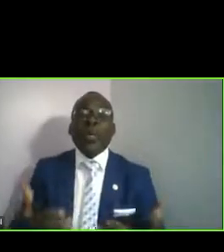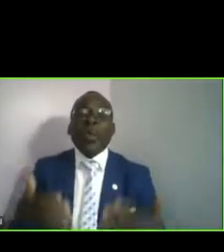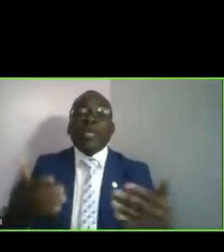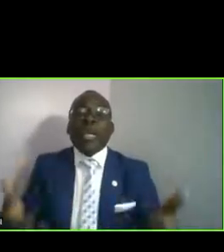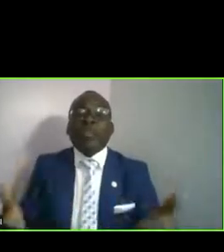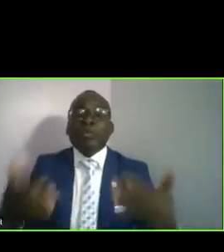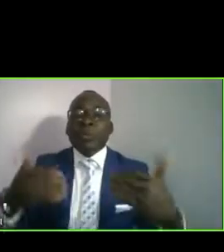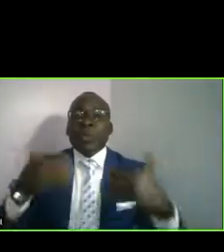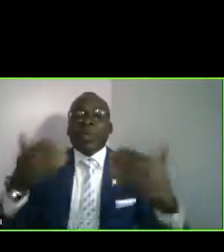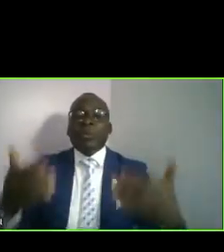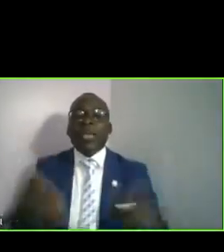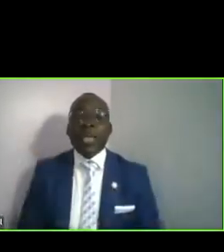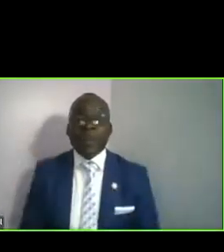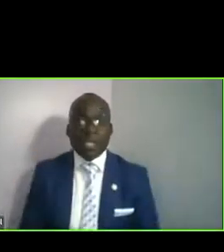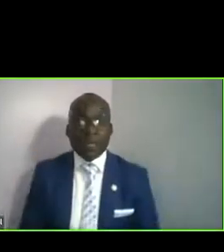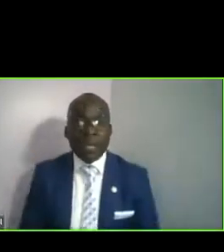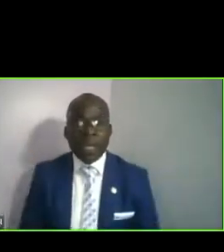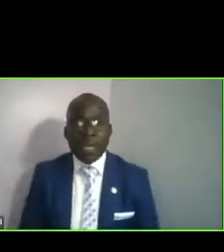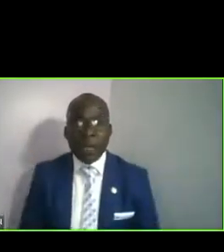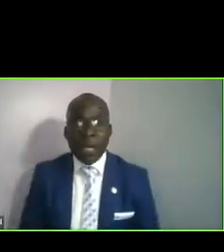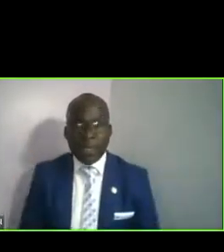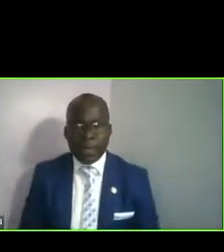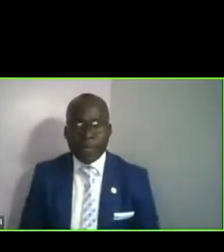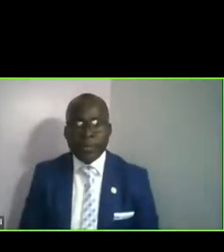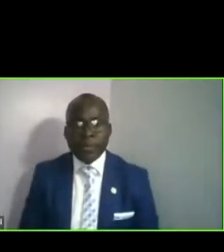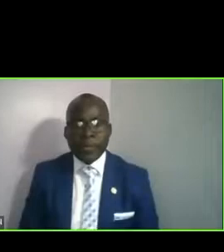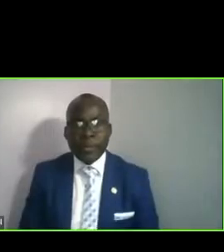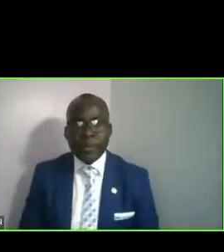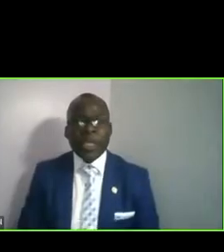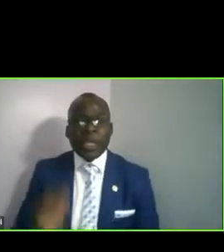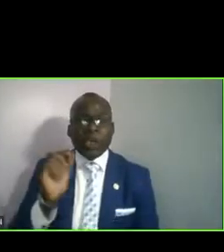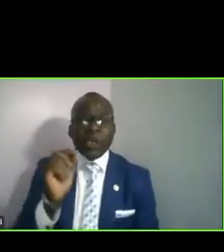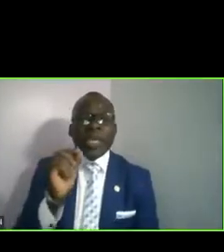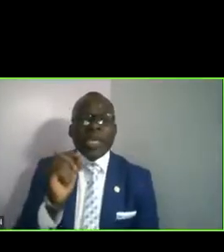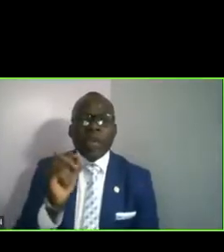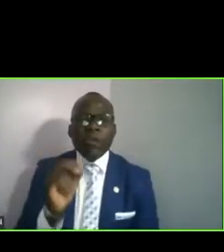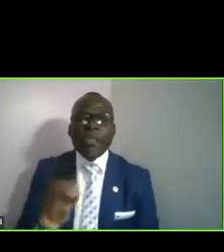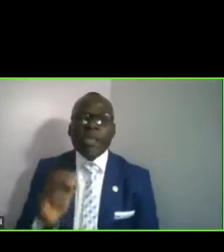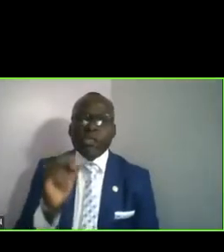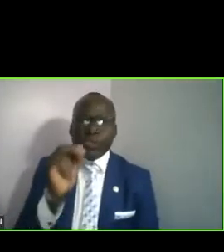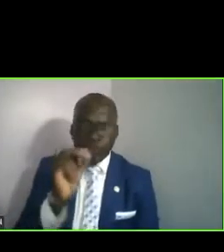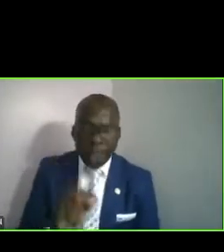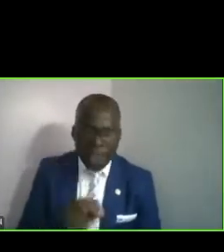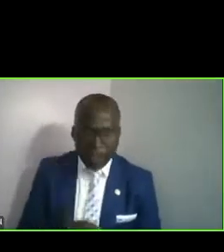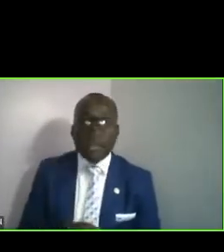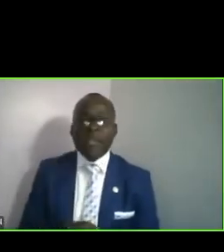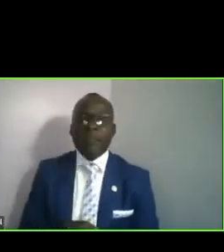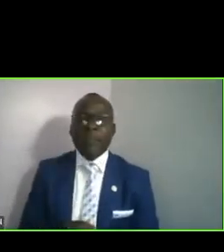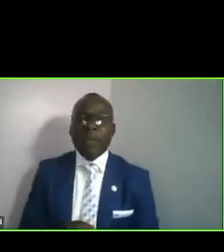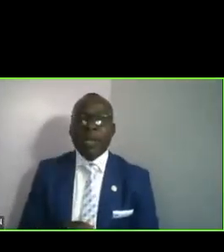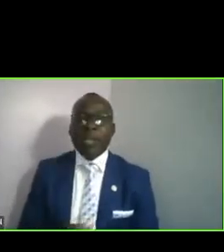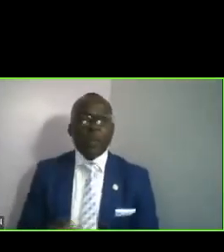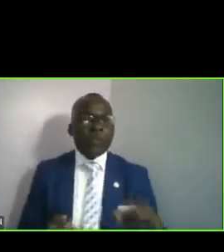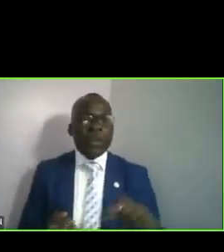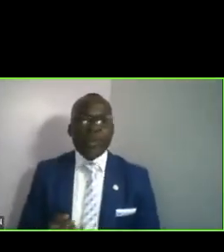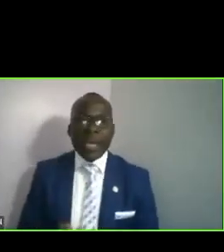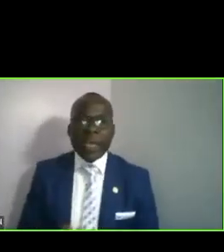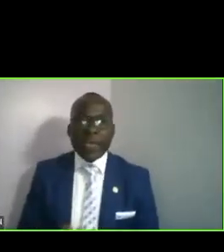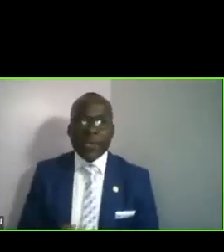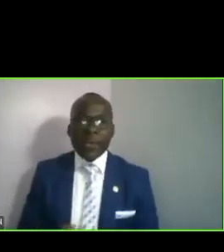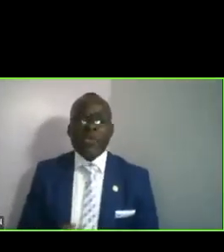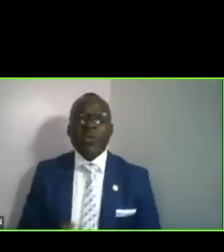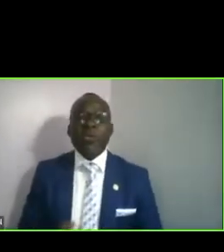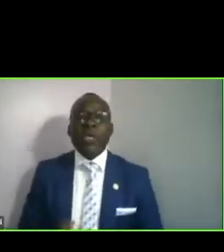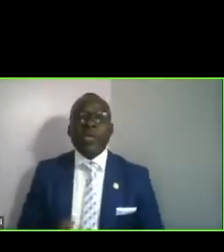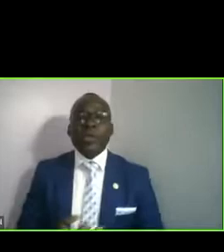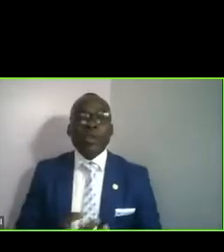a rookie who has left before they have made their first birthday in the organization. Rookie turnover is extremely expensive. The cost of